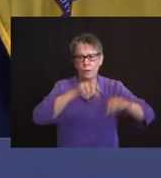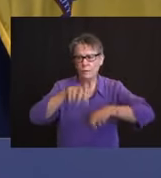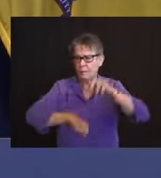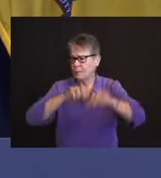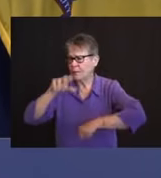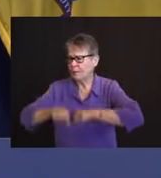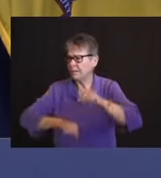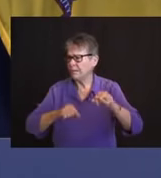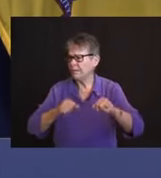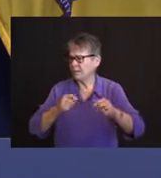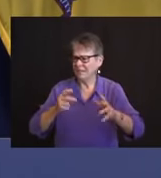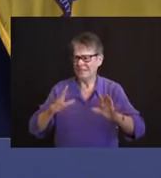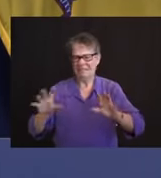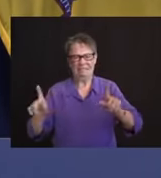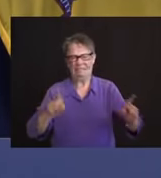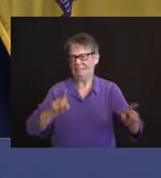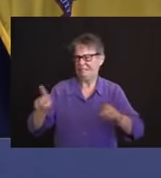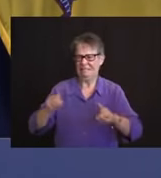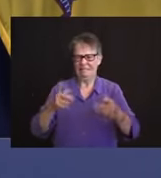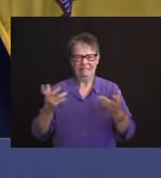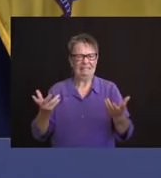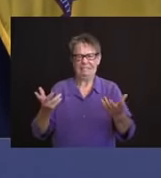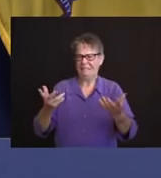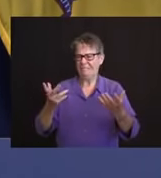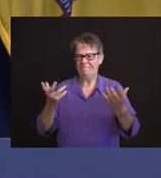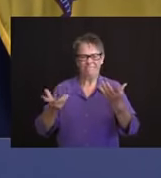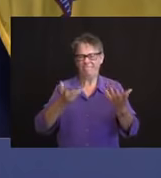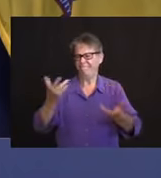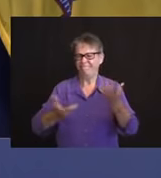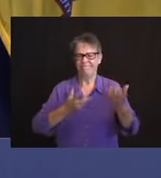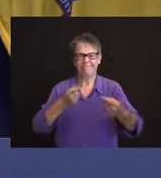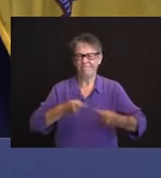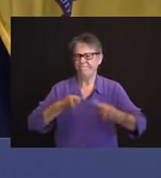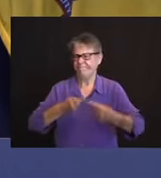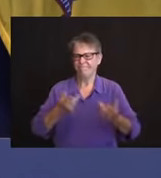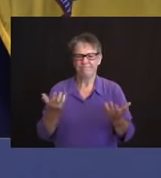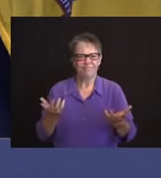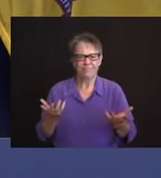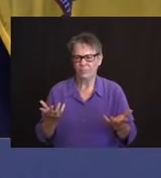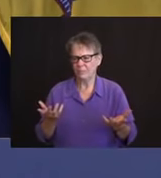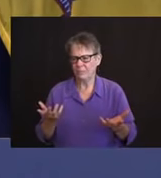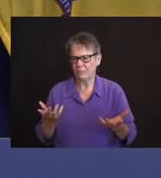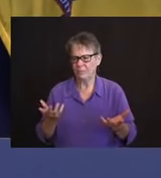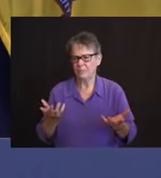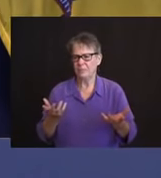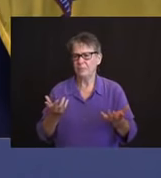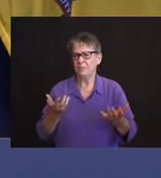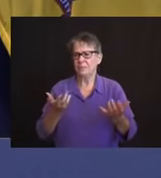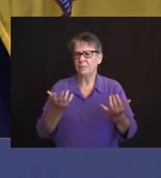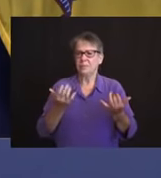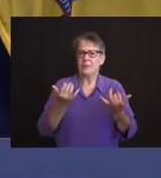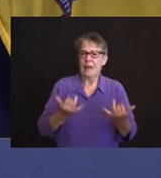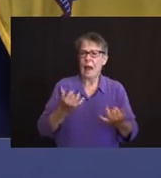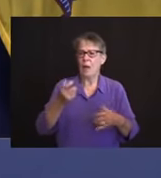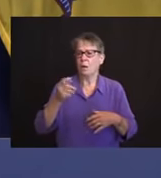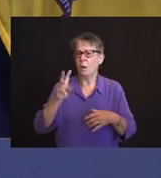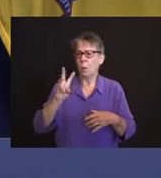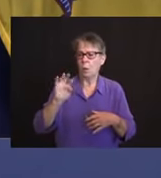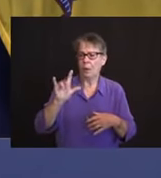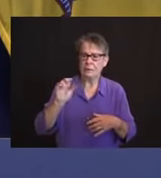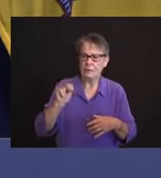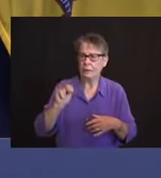that offend people. I haven't, all kidding aside, on Wilson. It's the only desk I've got, but that's something that I will